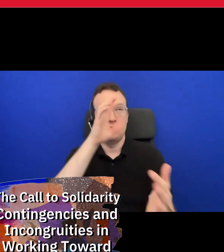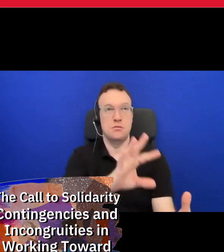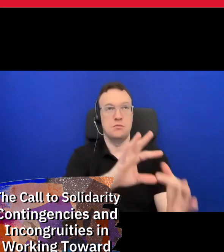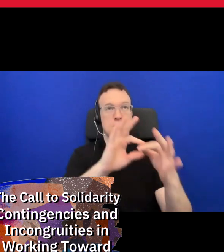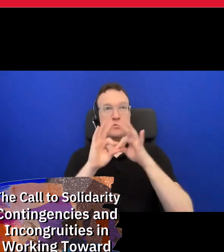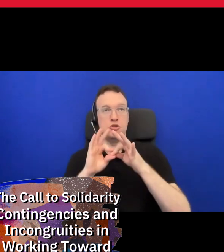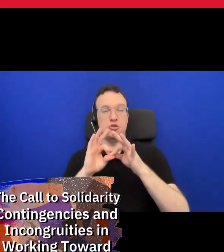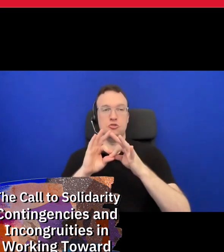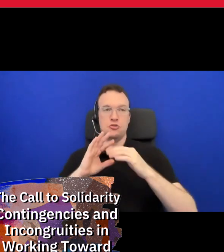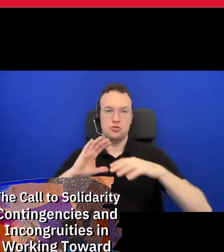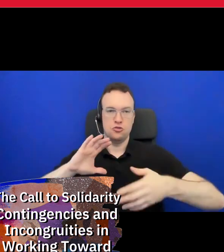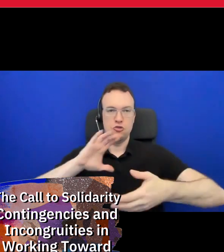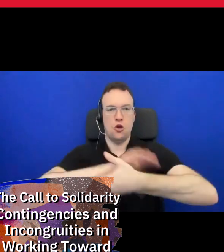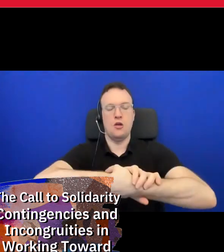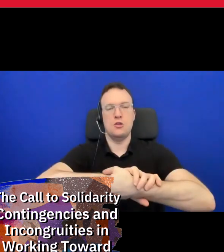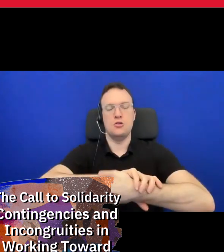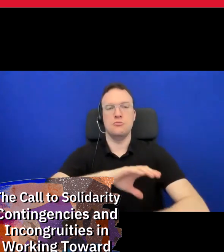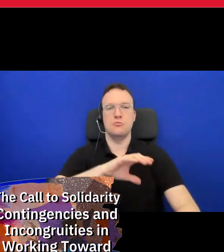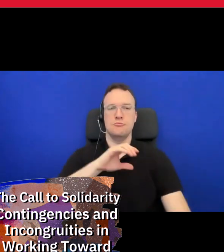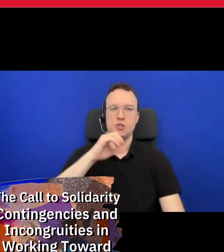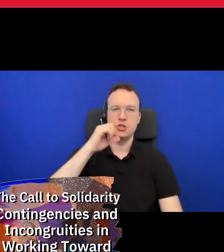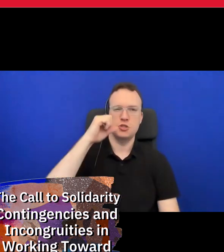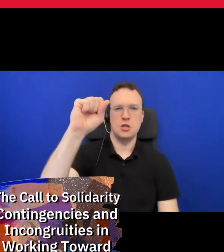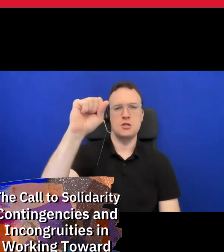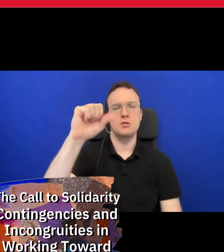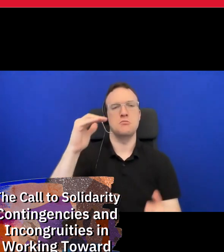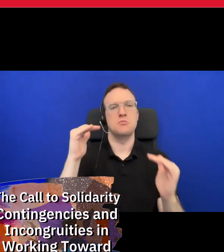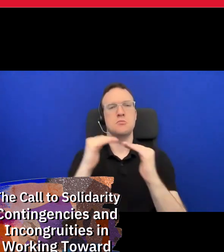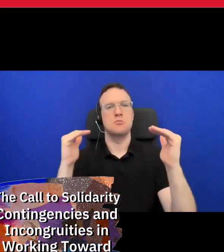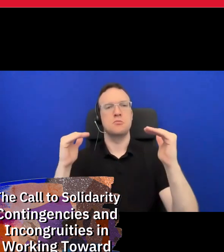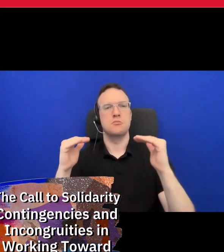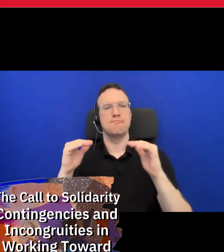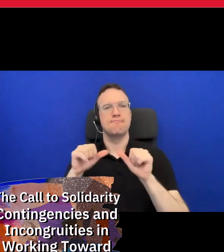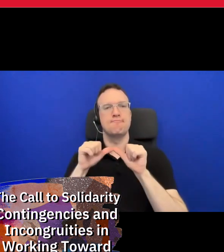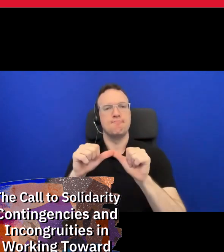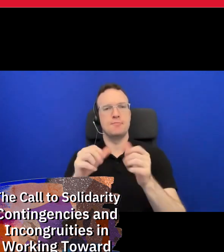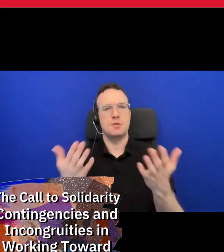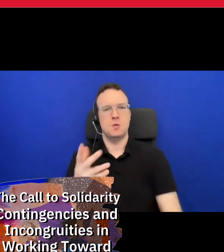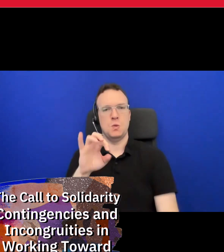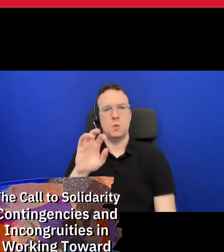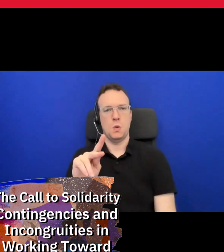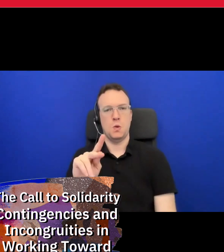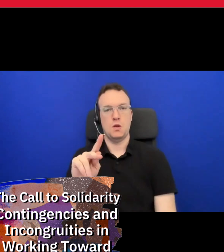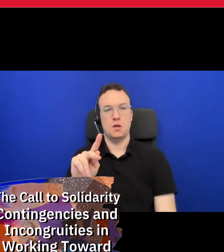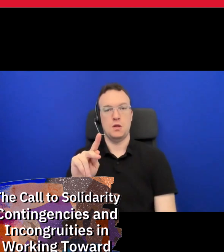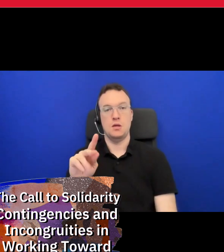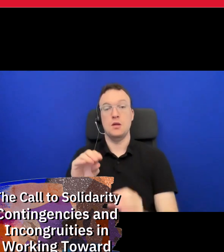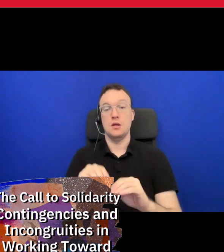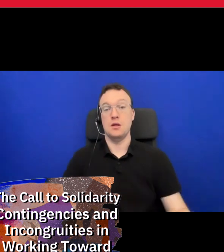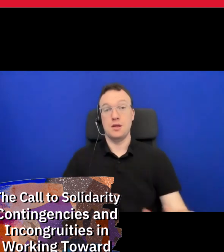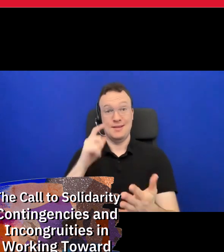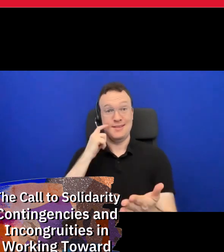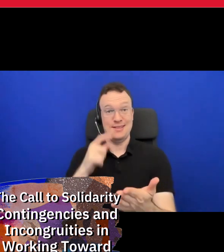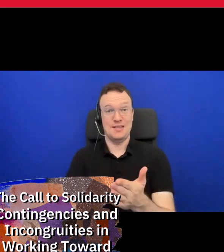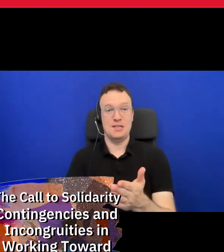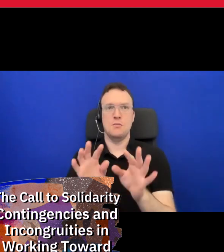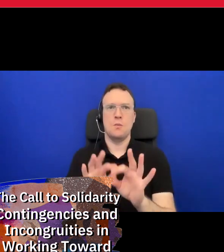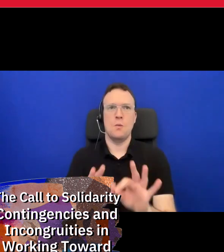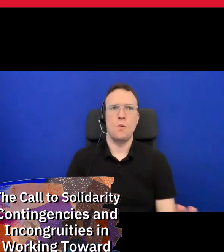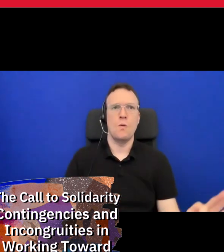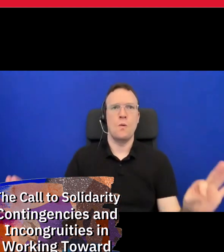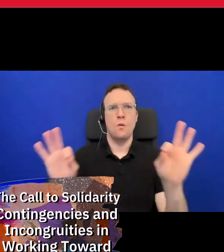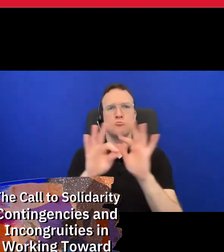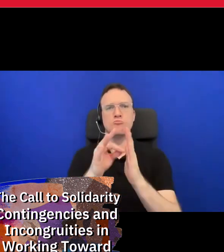solidarity, justice, and sustainability at York. Land acknowledgements are an important guide that signals a